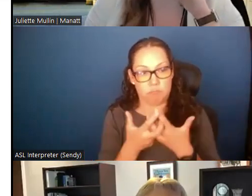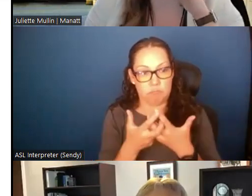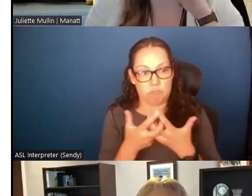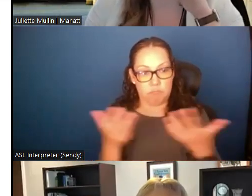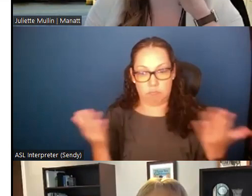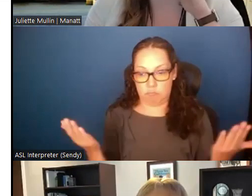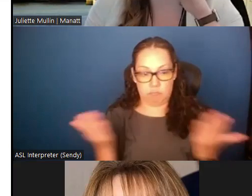Thank you for that comment, Sally.